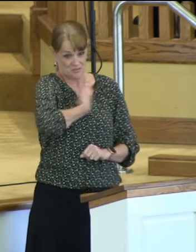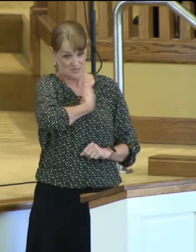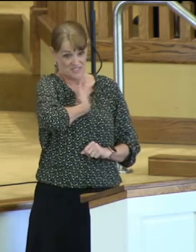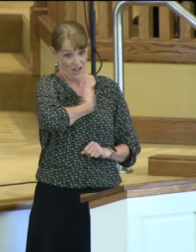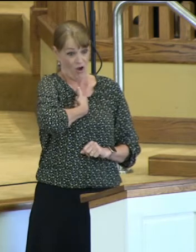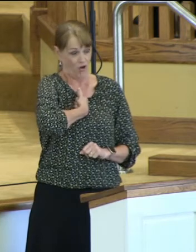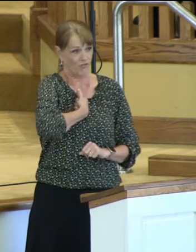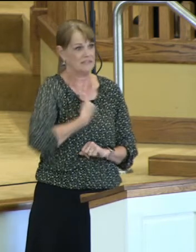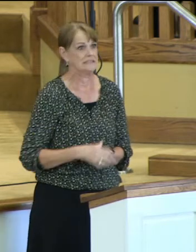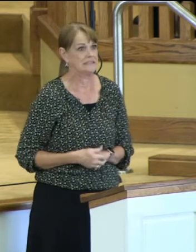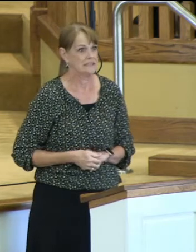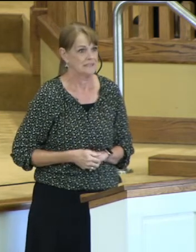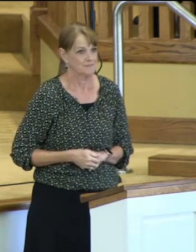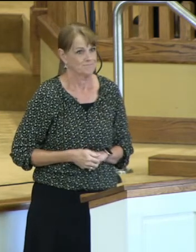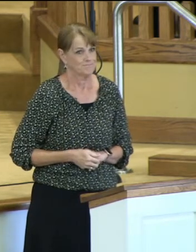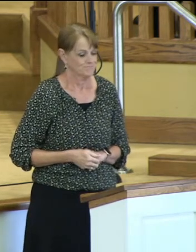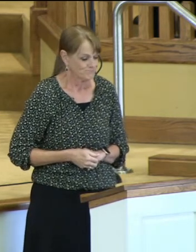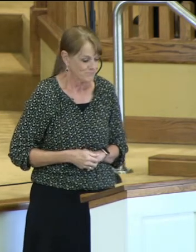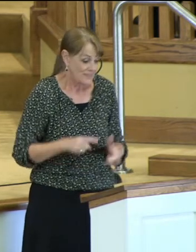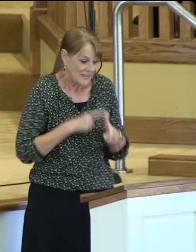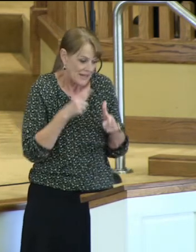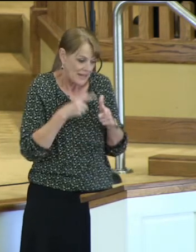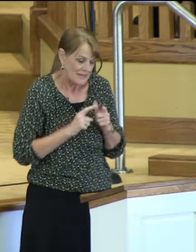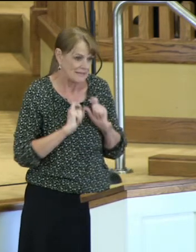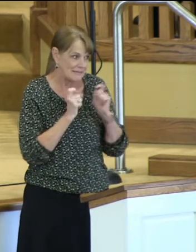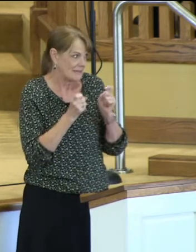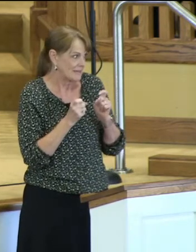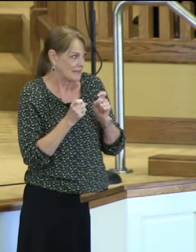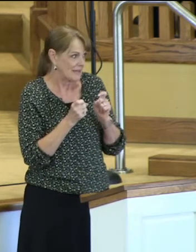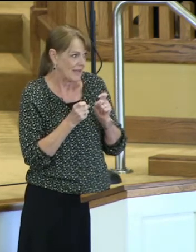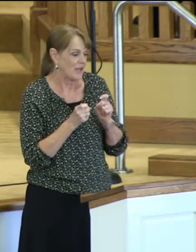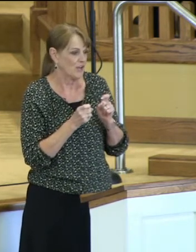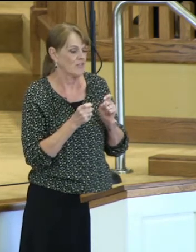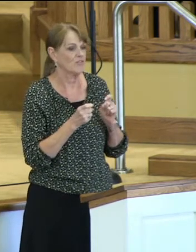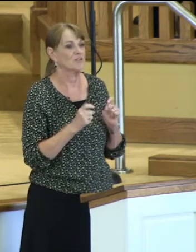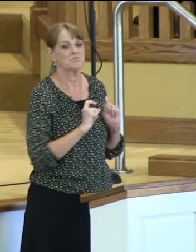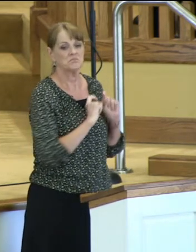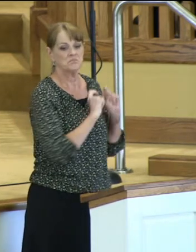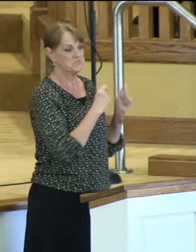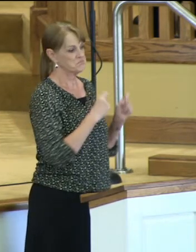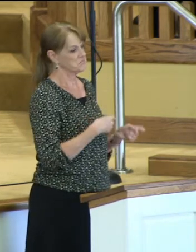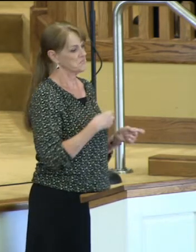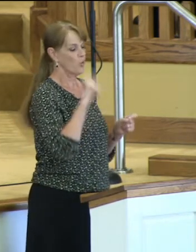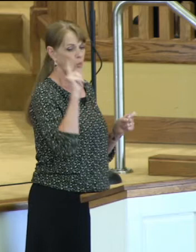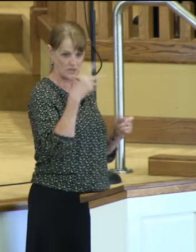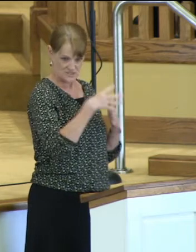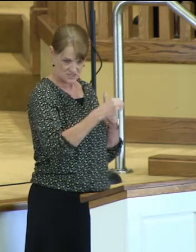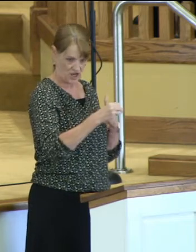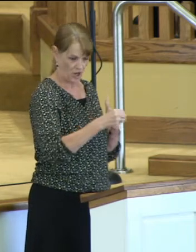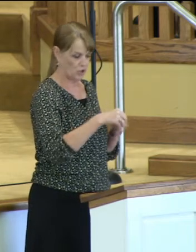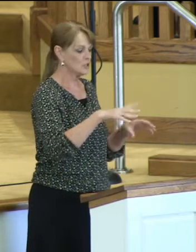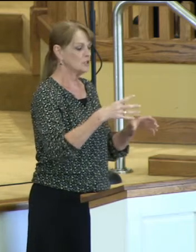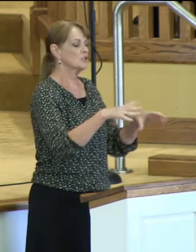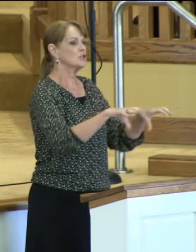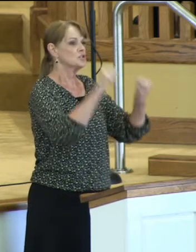with himself. Then he gave the clerk a dollar and took the candy and